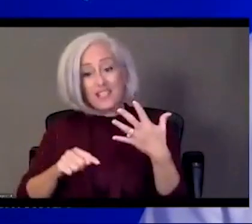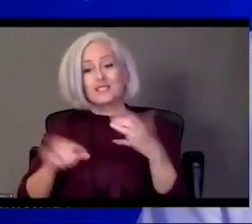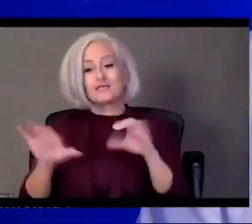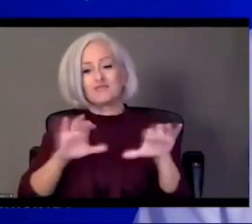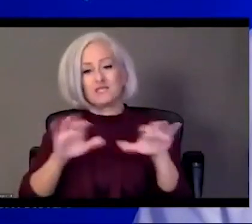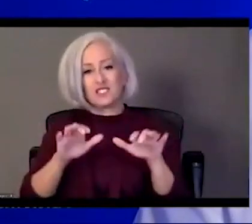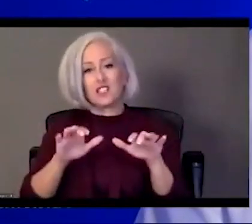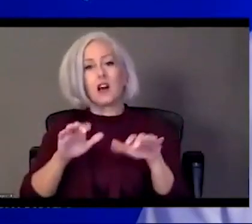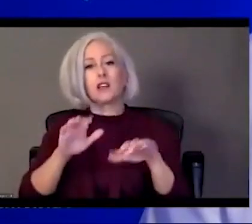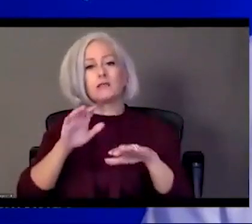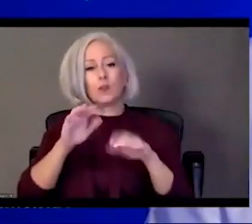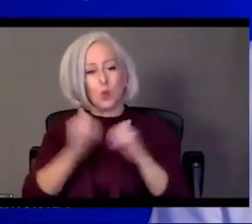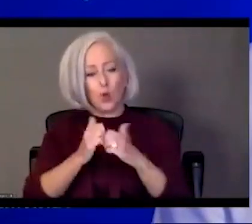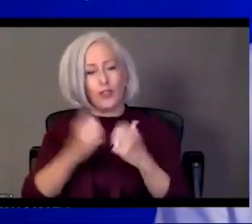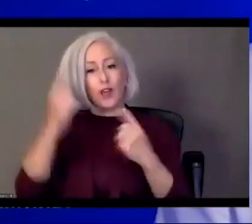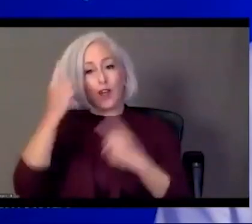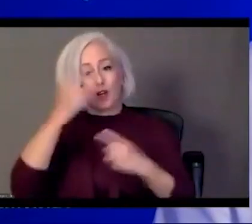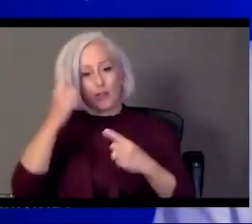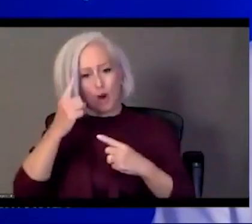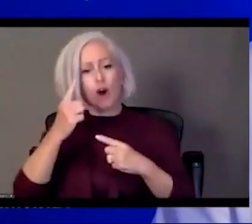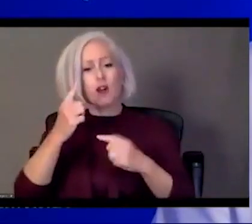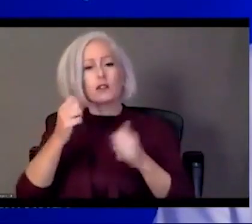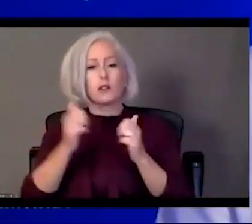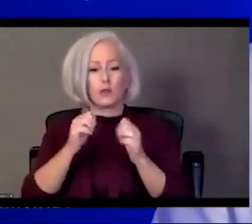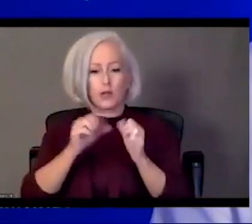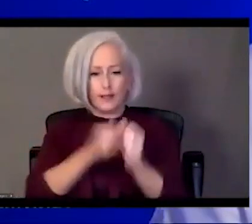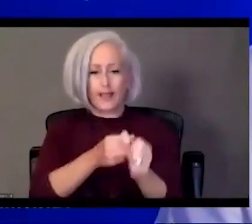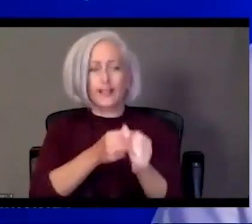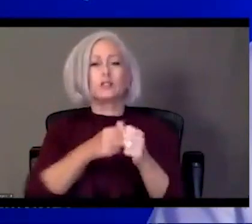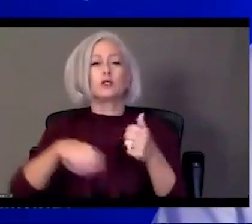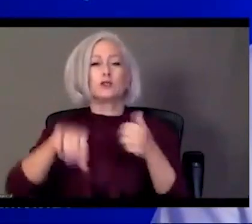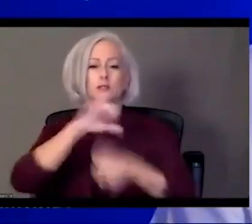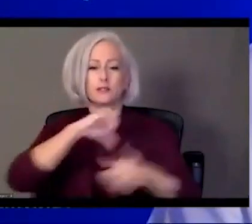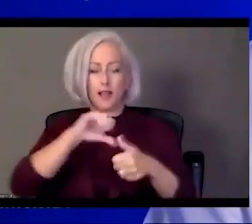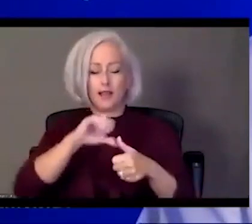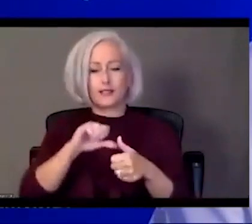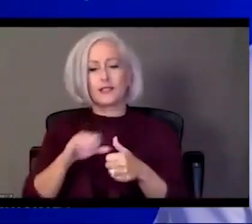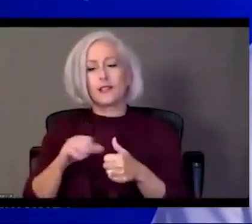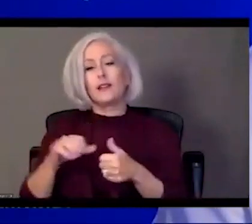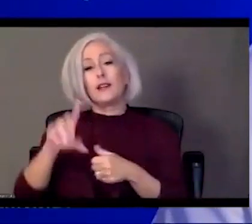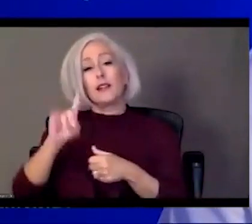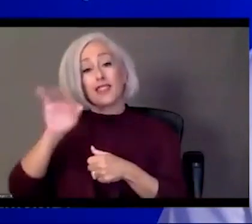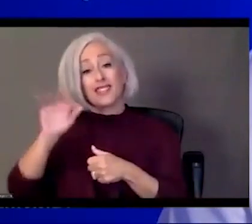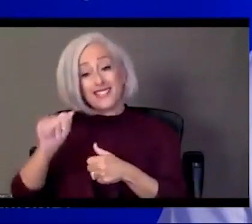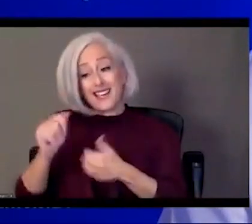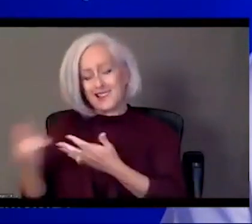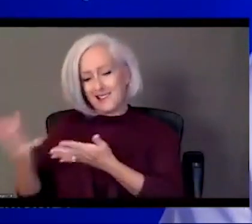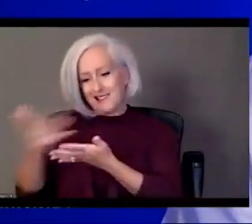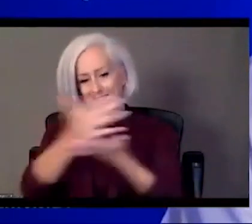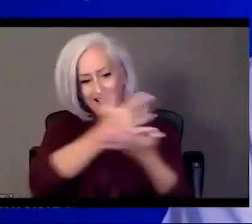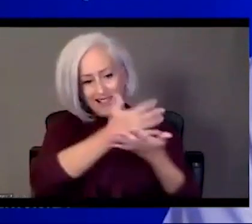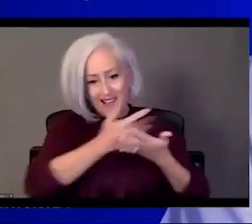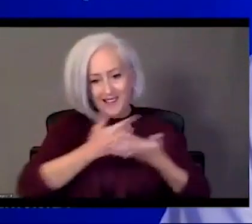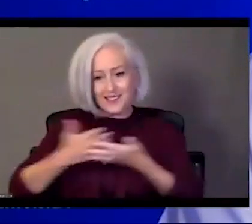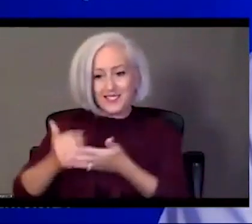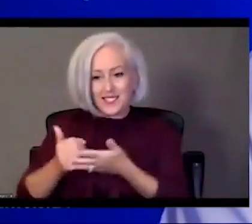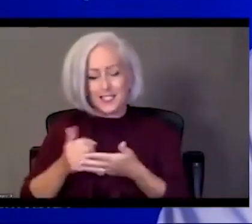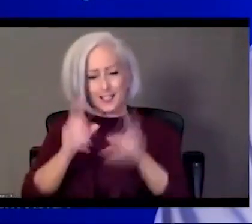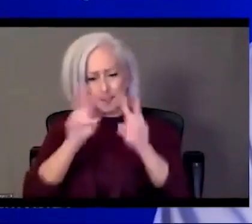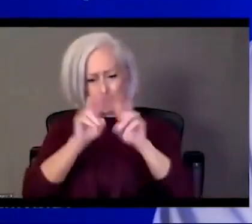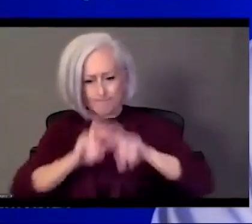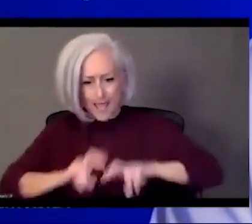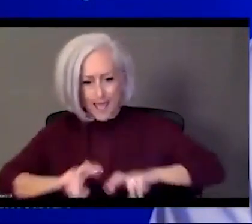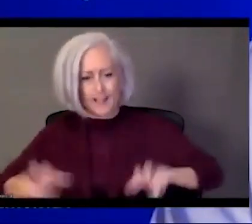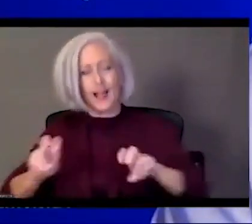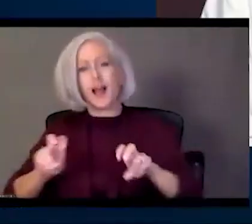thoughtfulness. The data has been analyzed, it has been collected, all the trials have gone on. It's just been expedited in the way that they've done it. So no, I don't